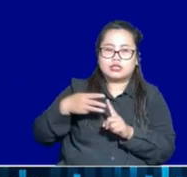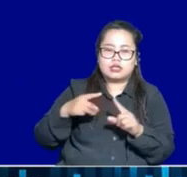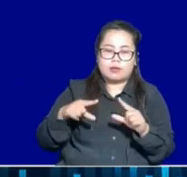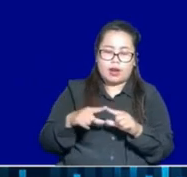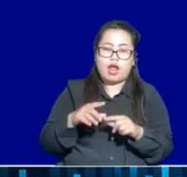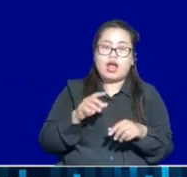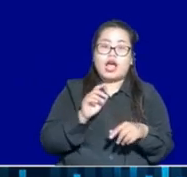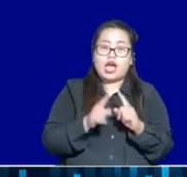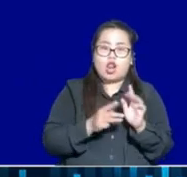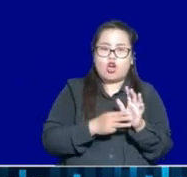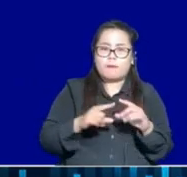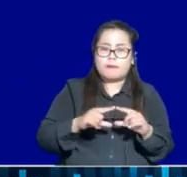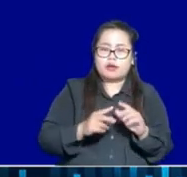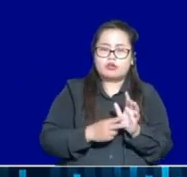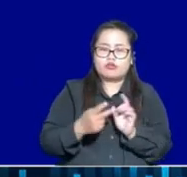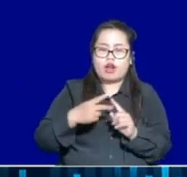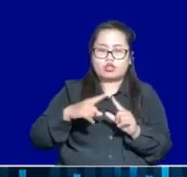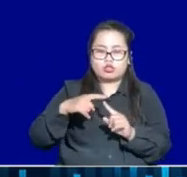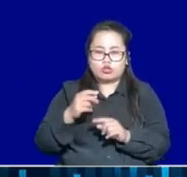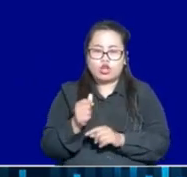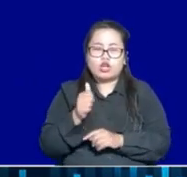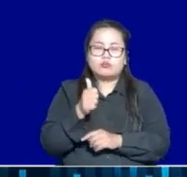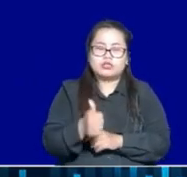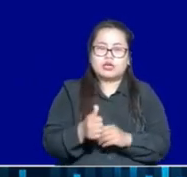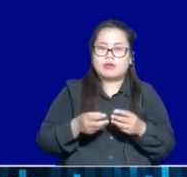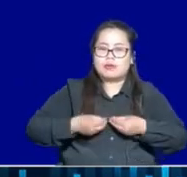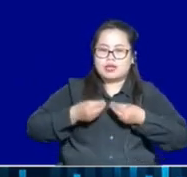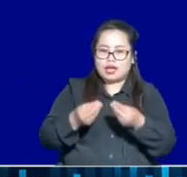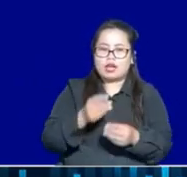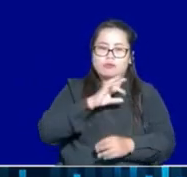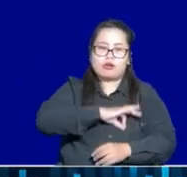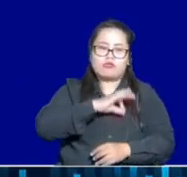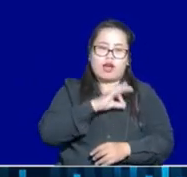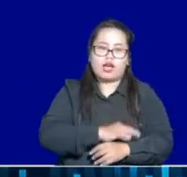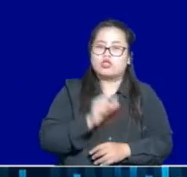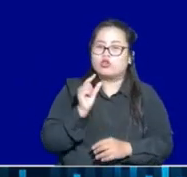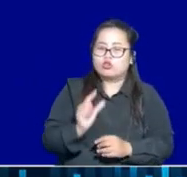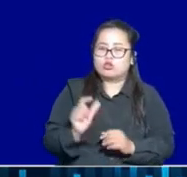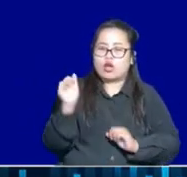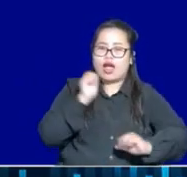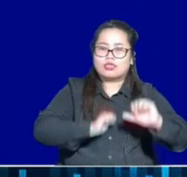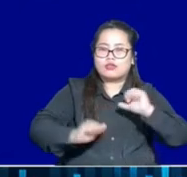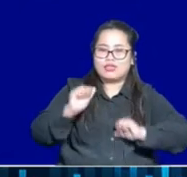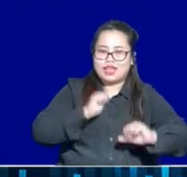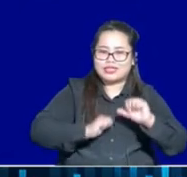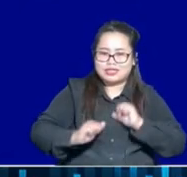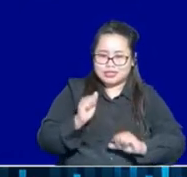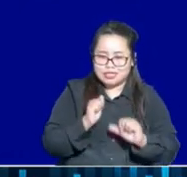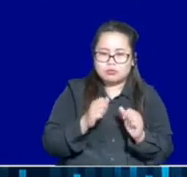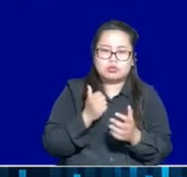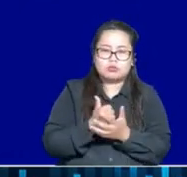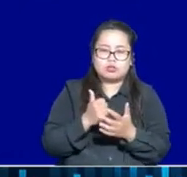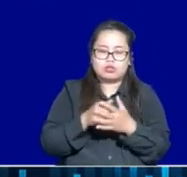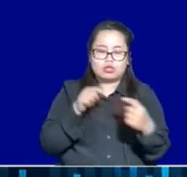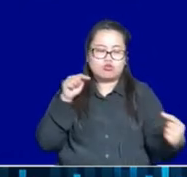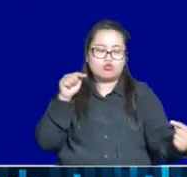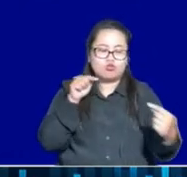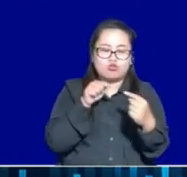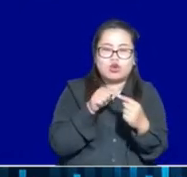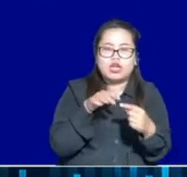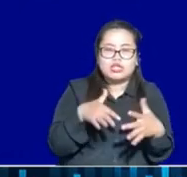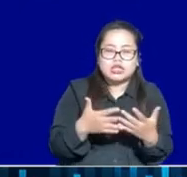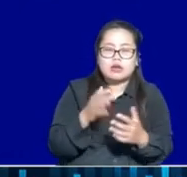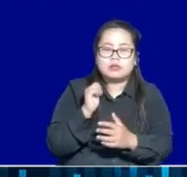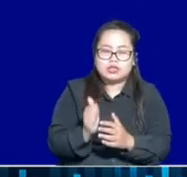a stairway of complexity in highly connected activities. So it makes progress easier because it's very, very